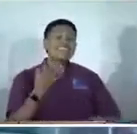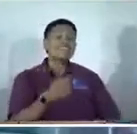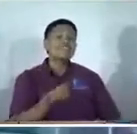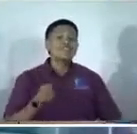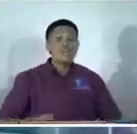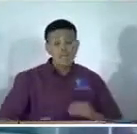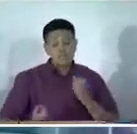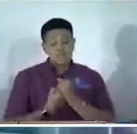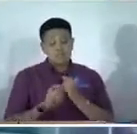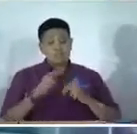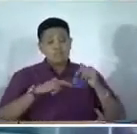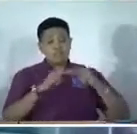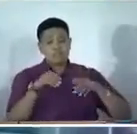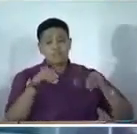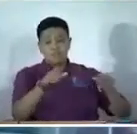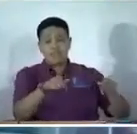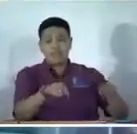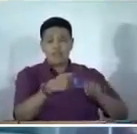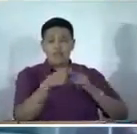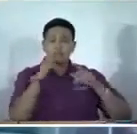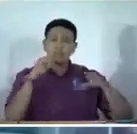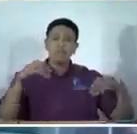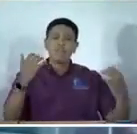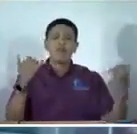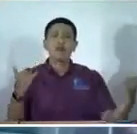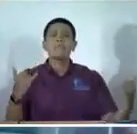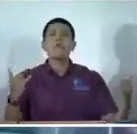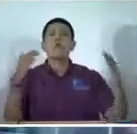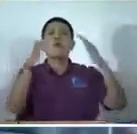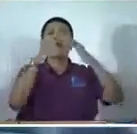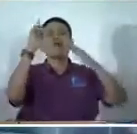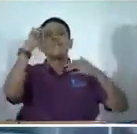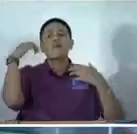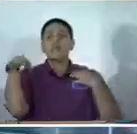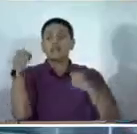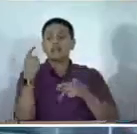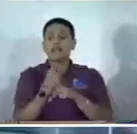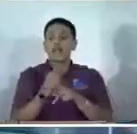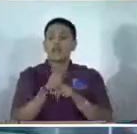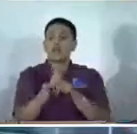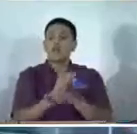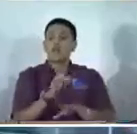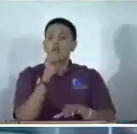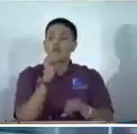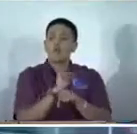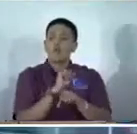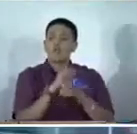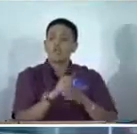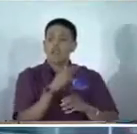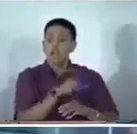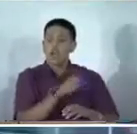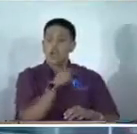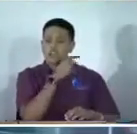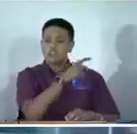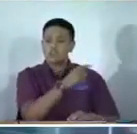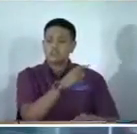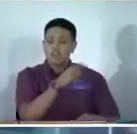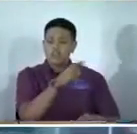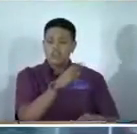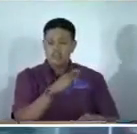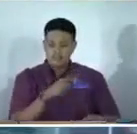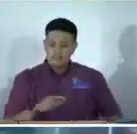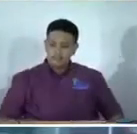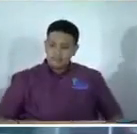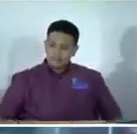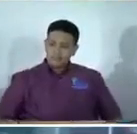will also provide modern housing for healthcare workers who work in the hospital, a major